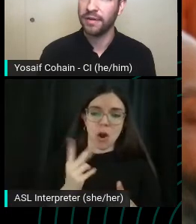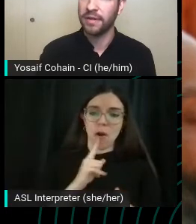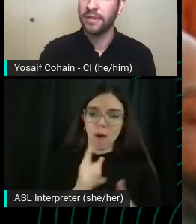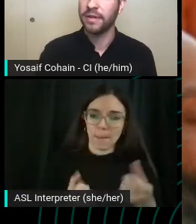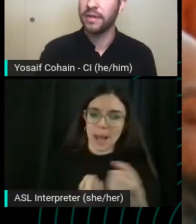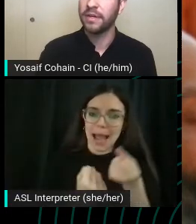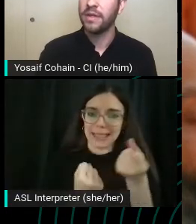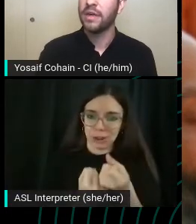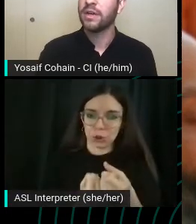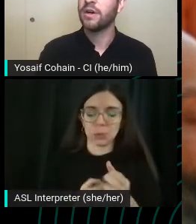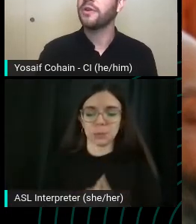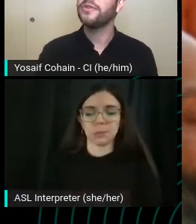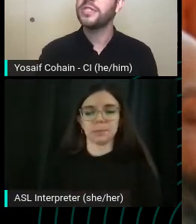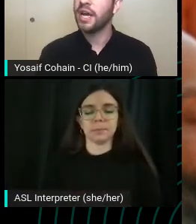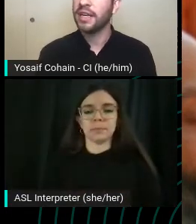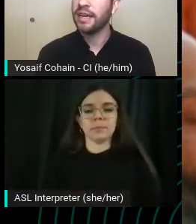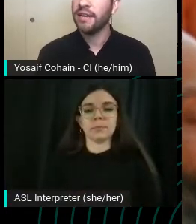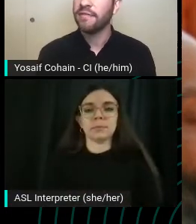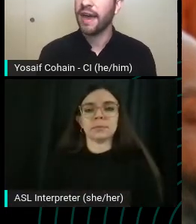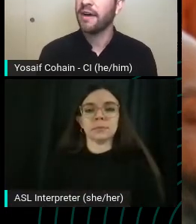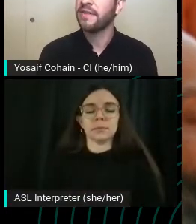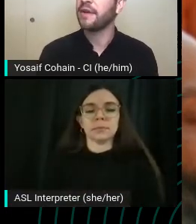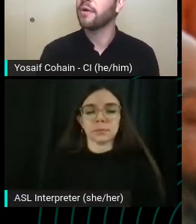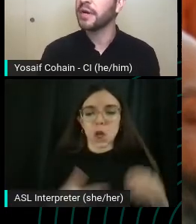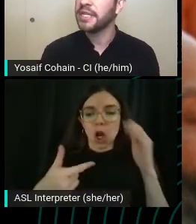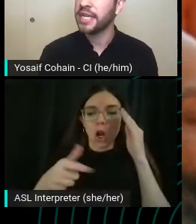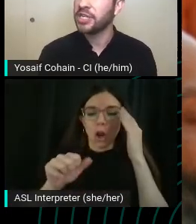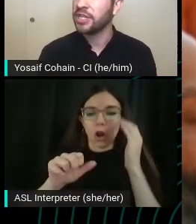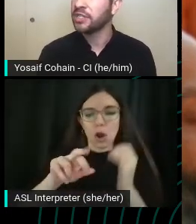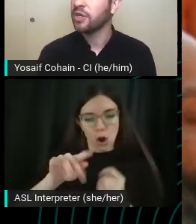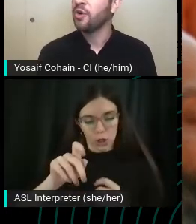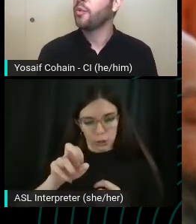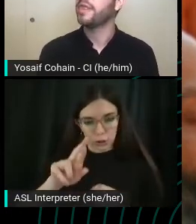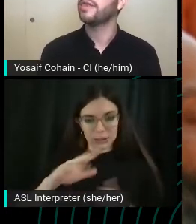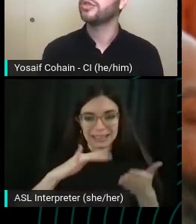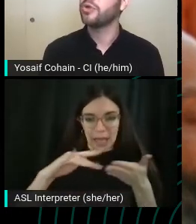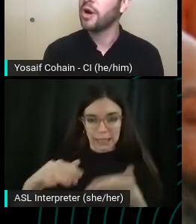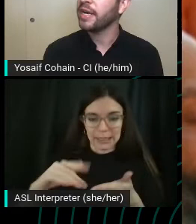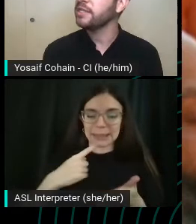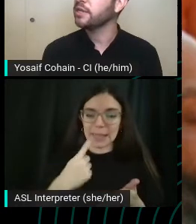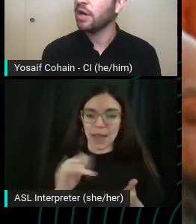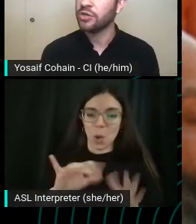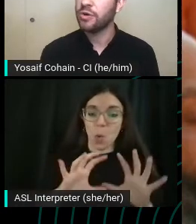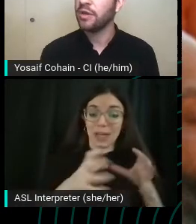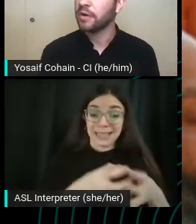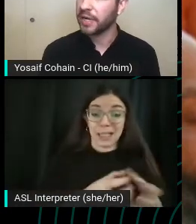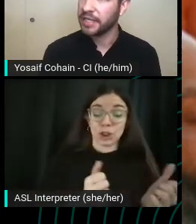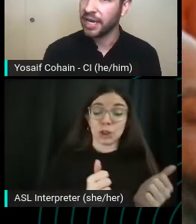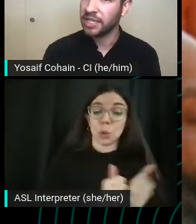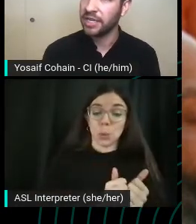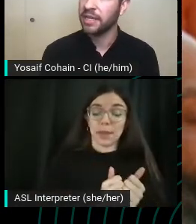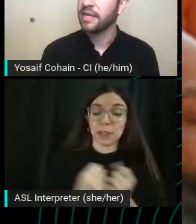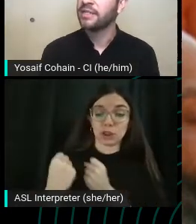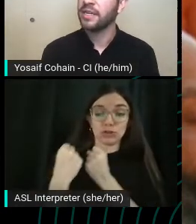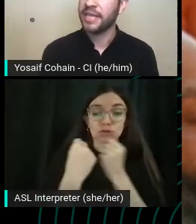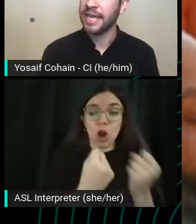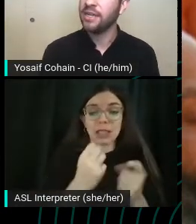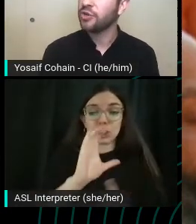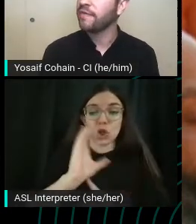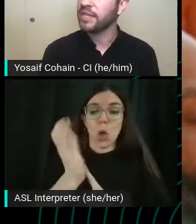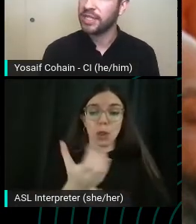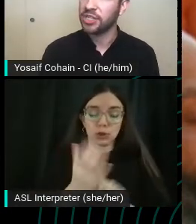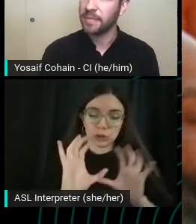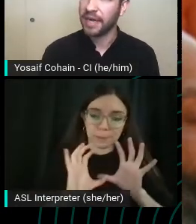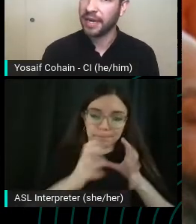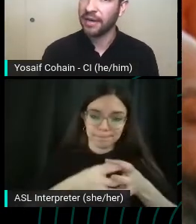workflow. Gartner's study found that organizations with the strongest cultural orientation to